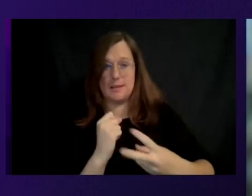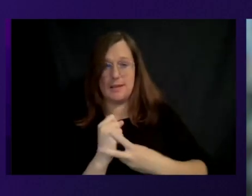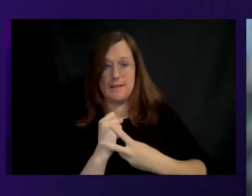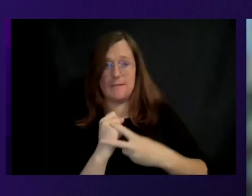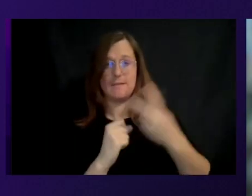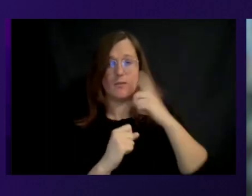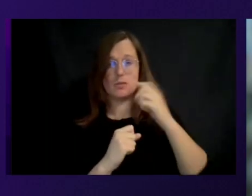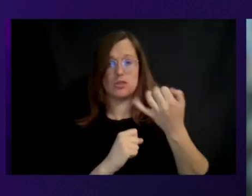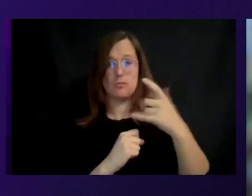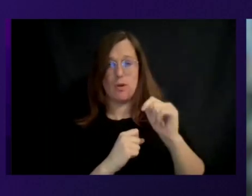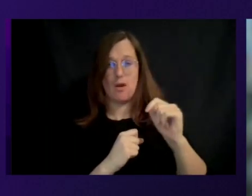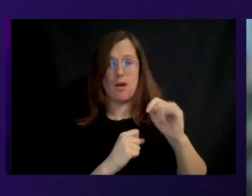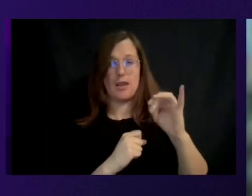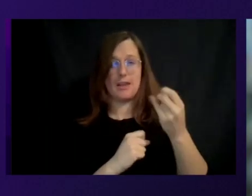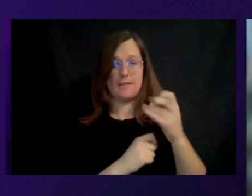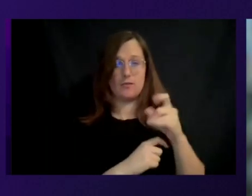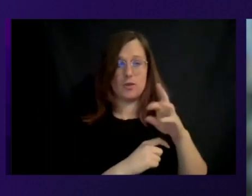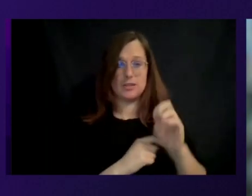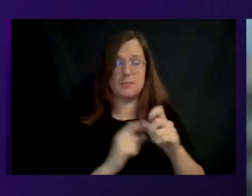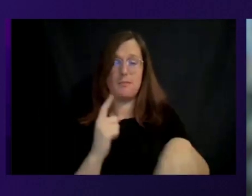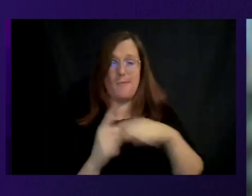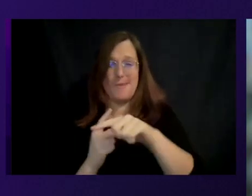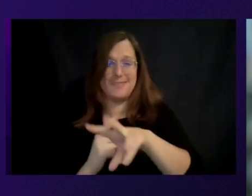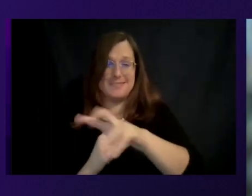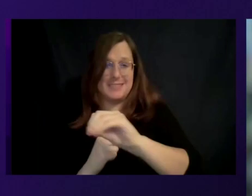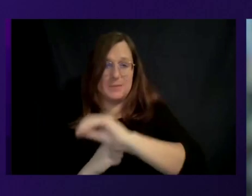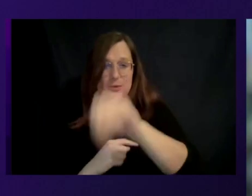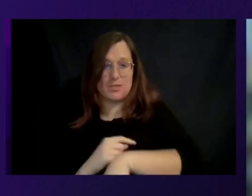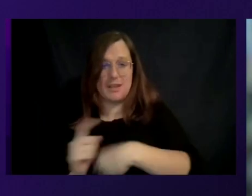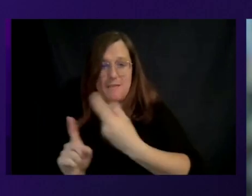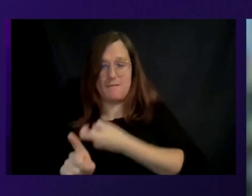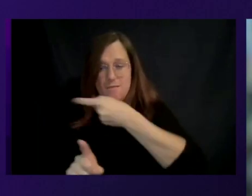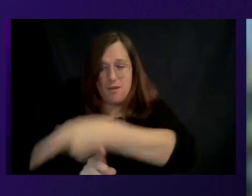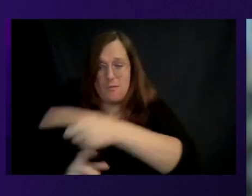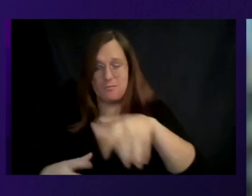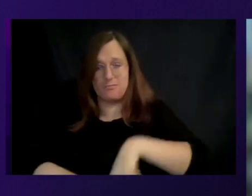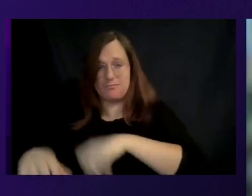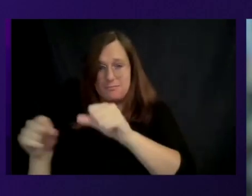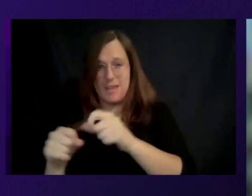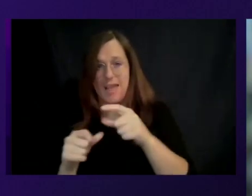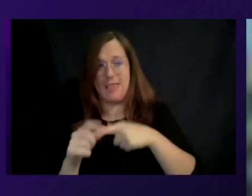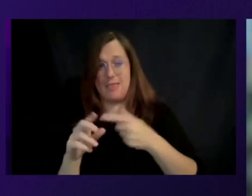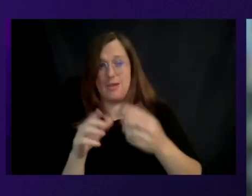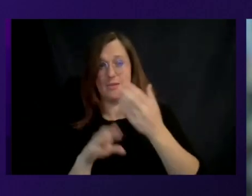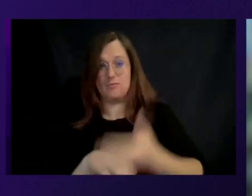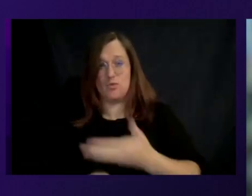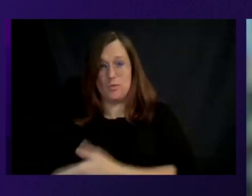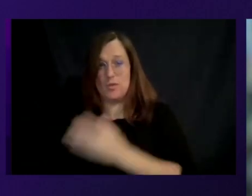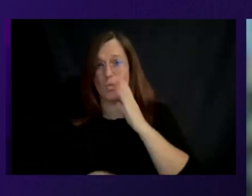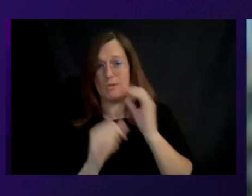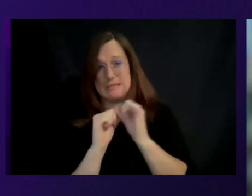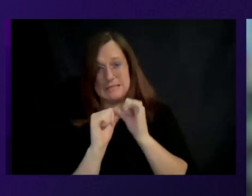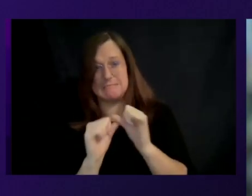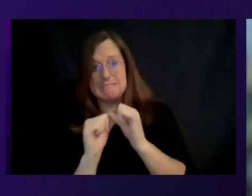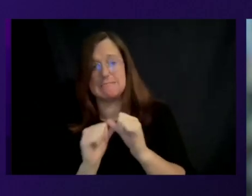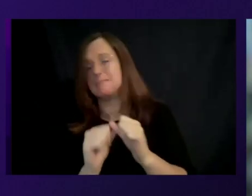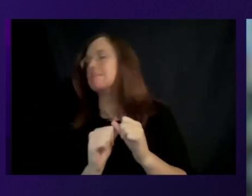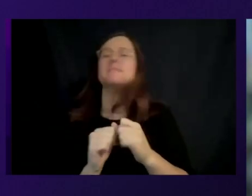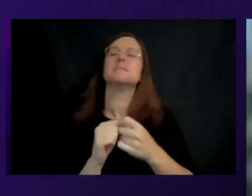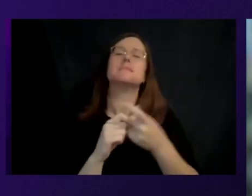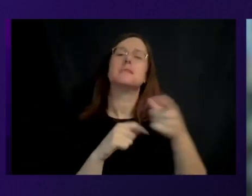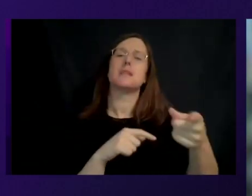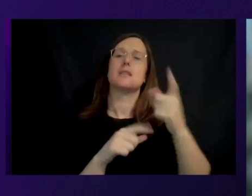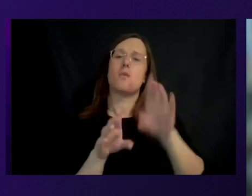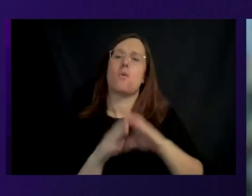60% from the Graviton adoption. And these improvements are expected to continue to scale. And this opened up opportunities to continue to